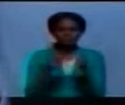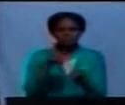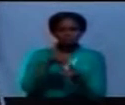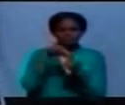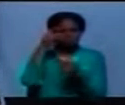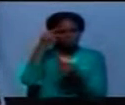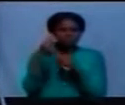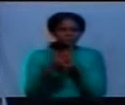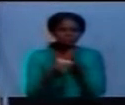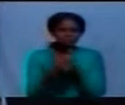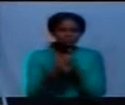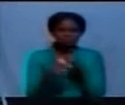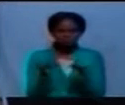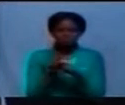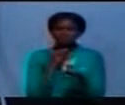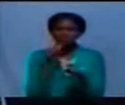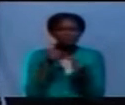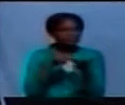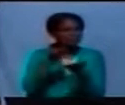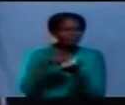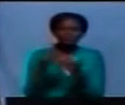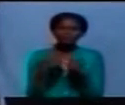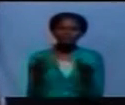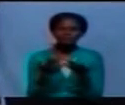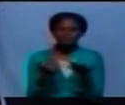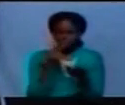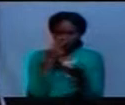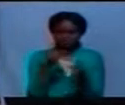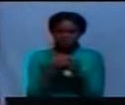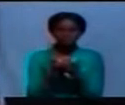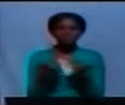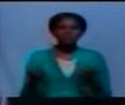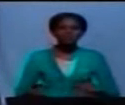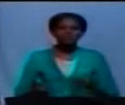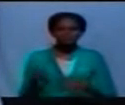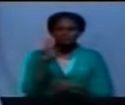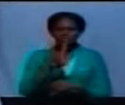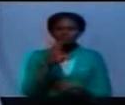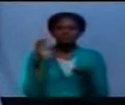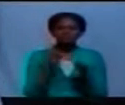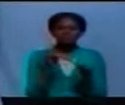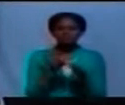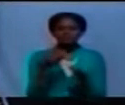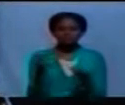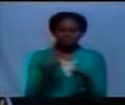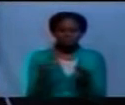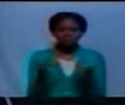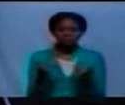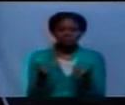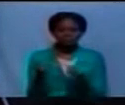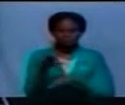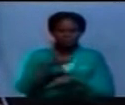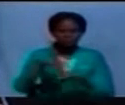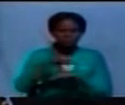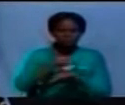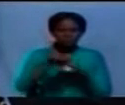for savings, and there are no charges at all. So we'd like to see the public utilizing more of such products. But above all that,